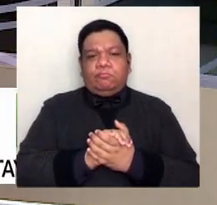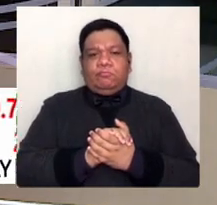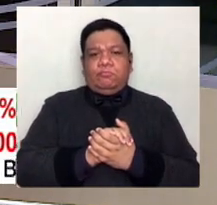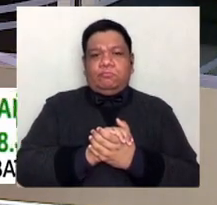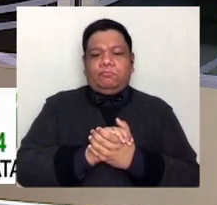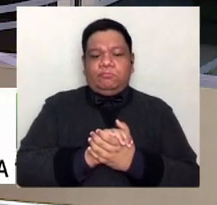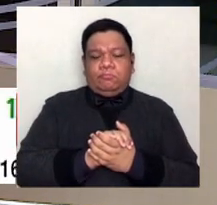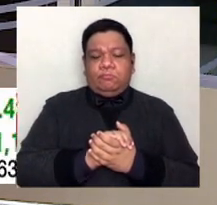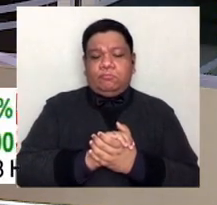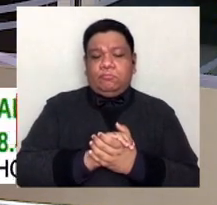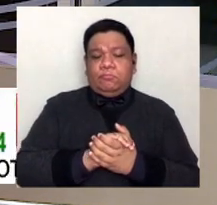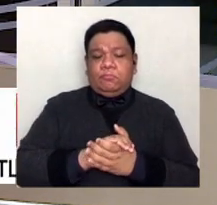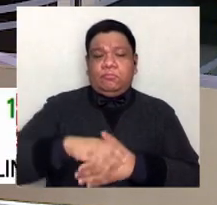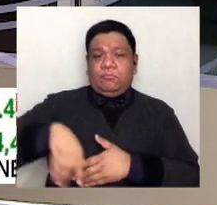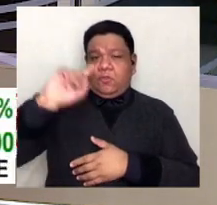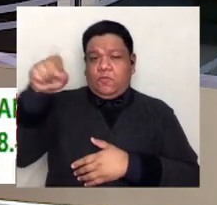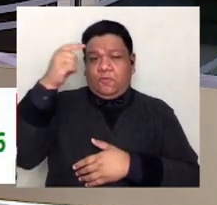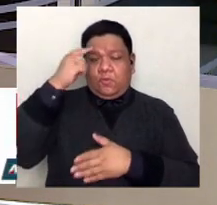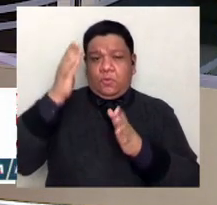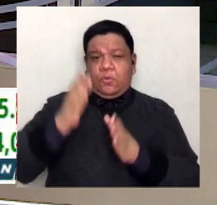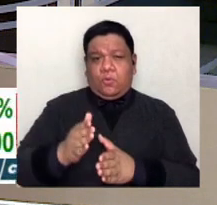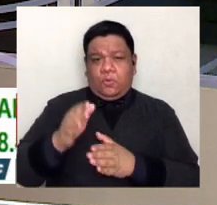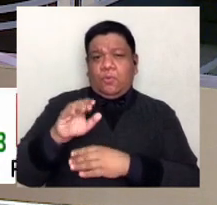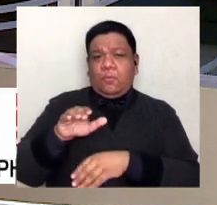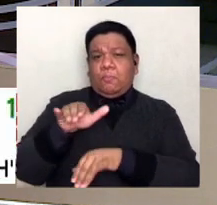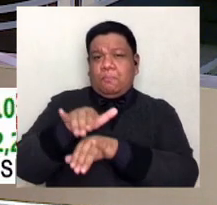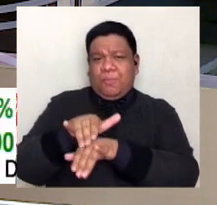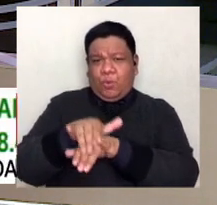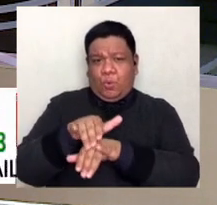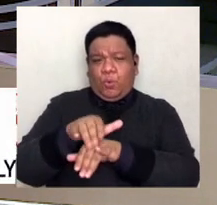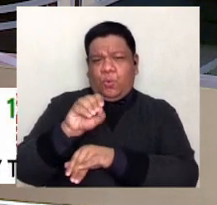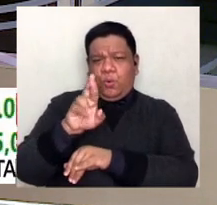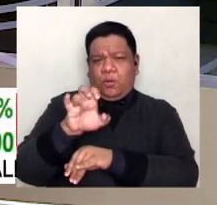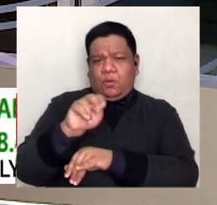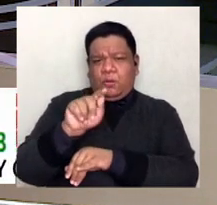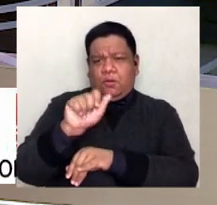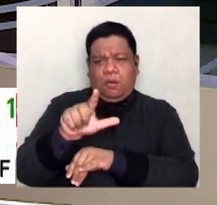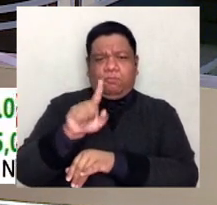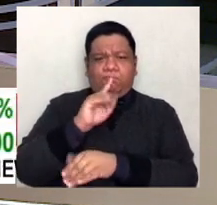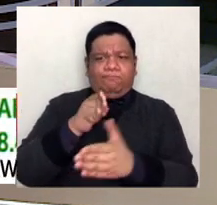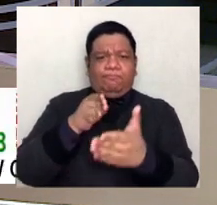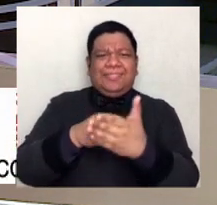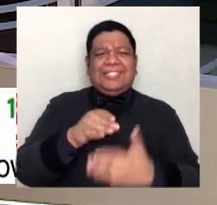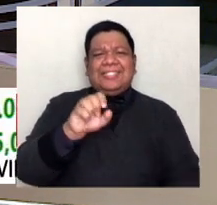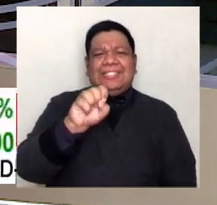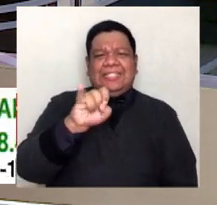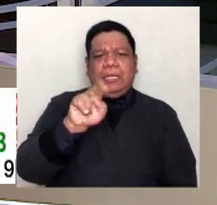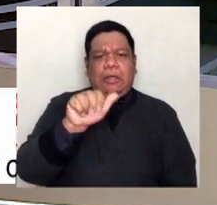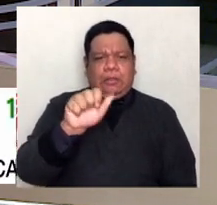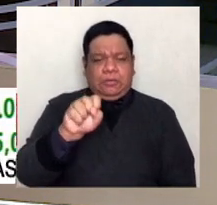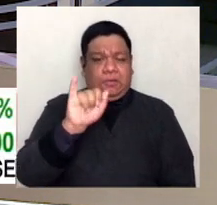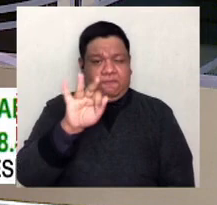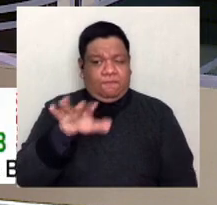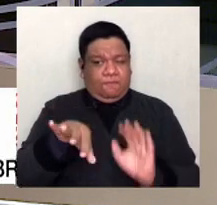The governor of Oriental Mindoro is willing to press charges against Philippine Police Chief Dabol Sinas if there is enough evidence to